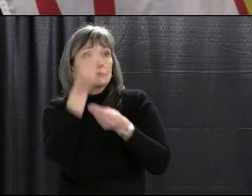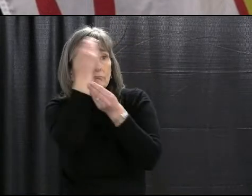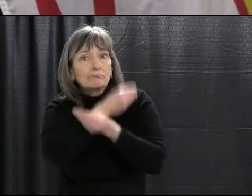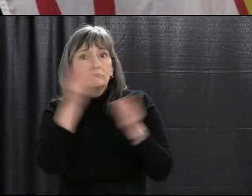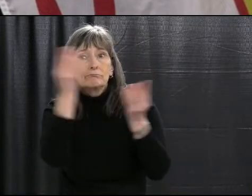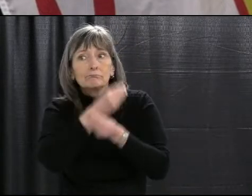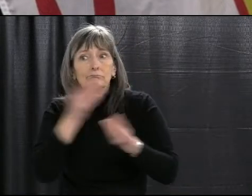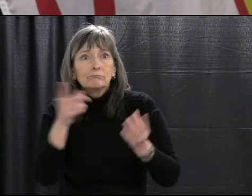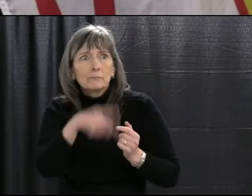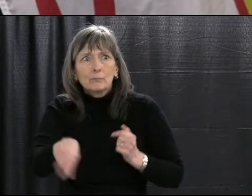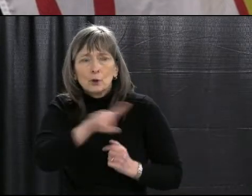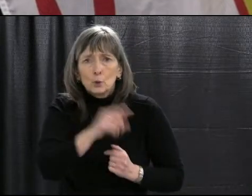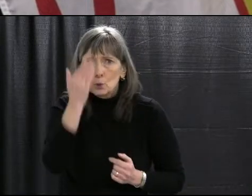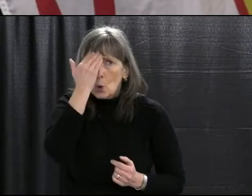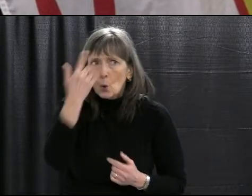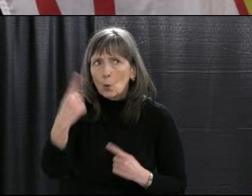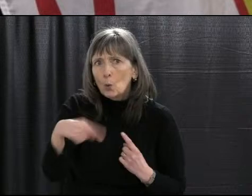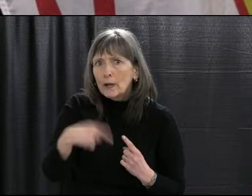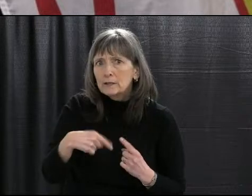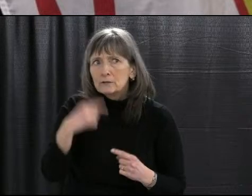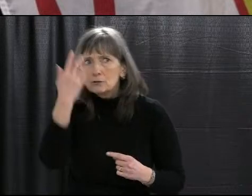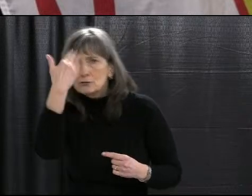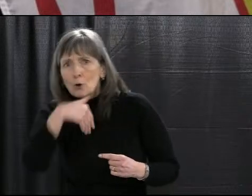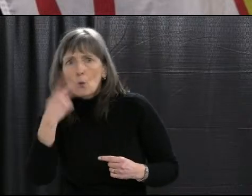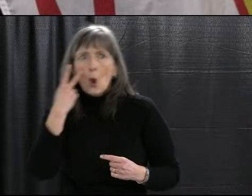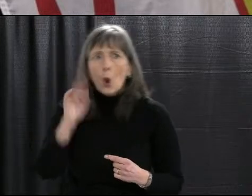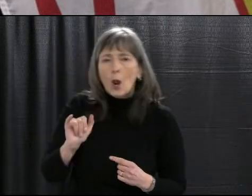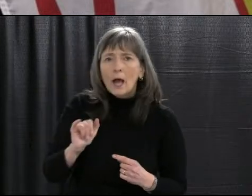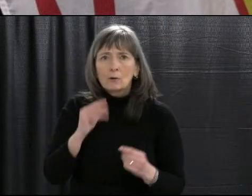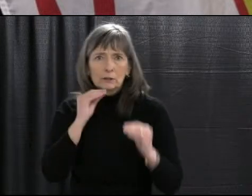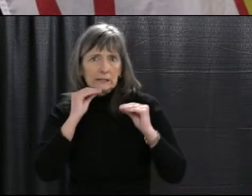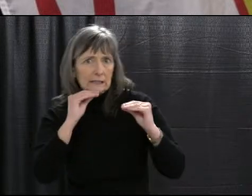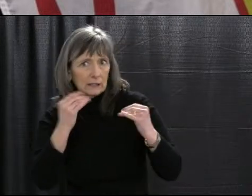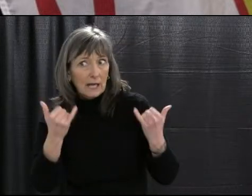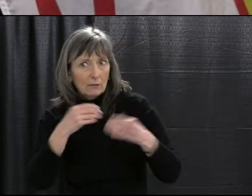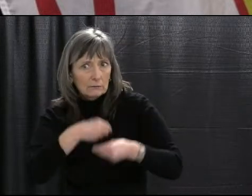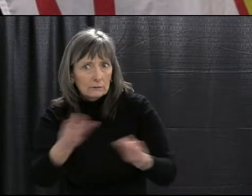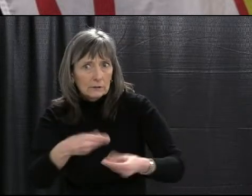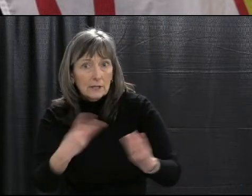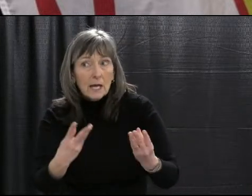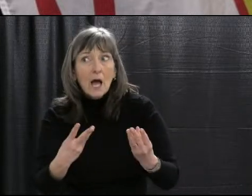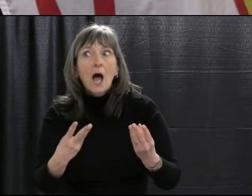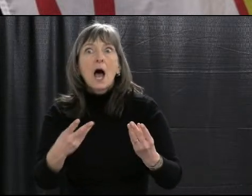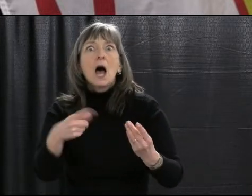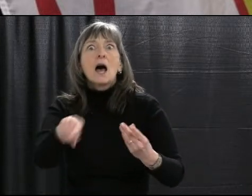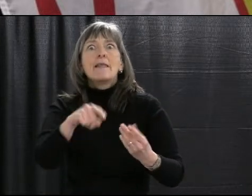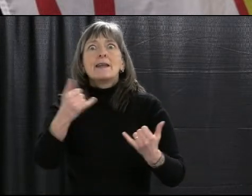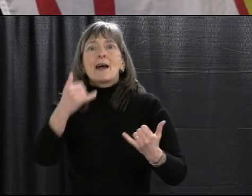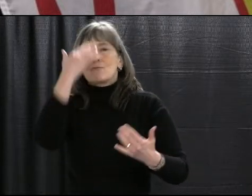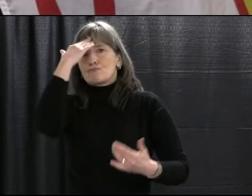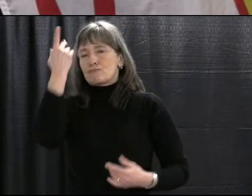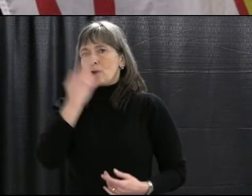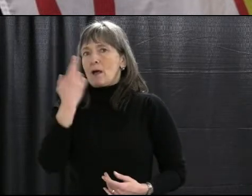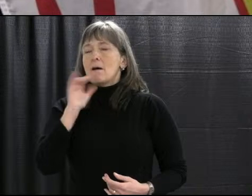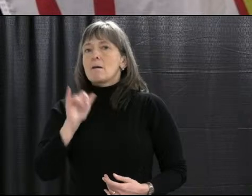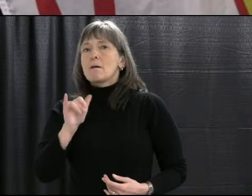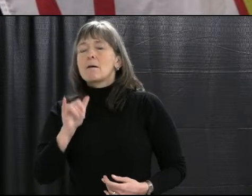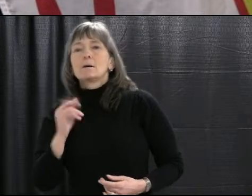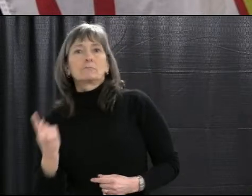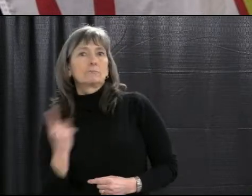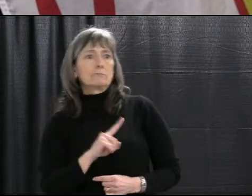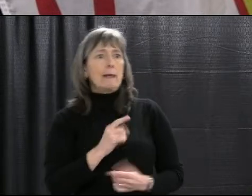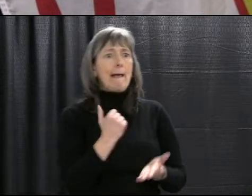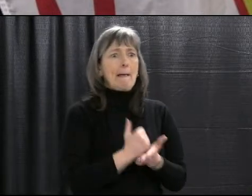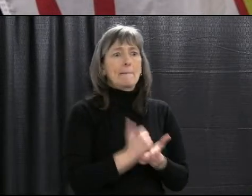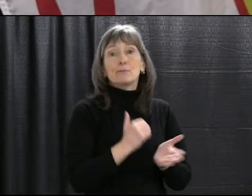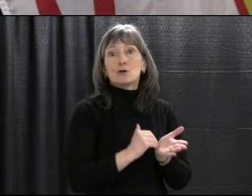people to identify stroke symptoms and to seek out stroke care urgently so that they can be diagnosed and receive drugs